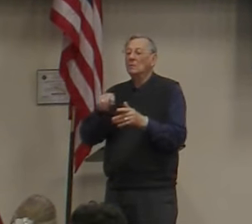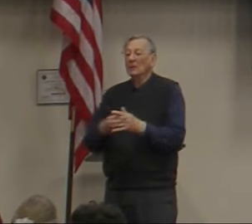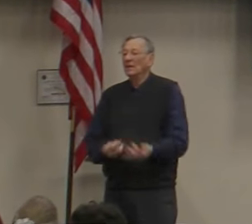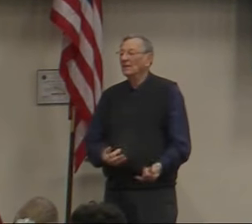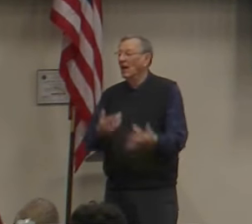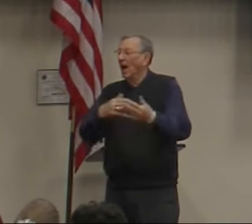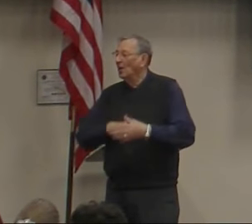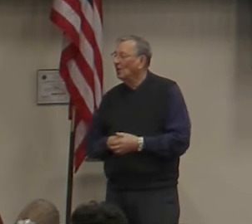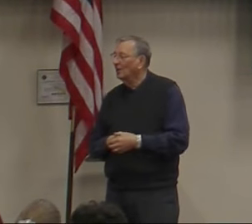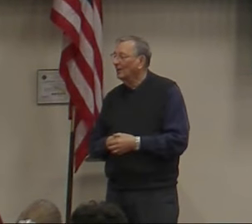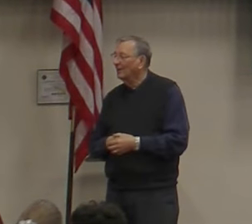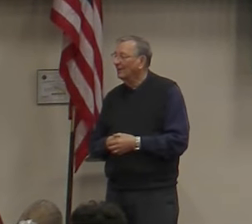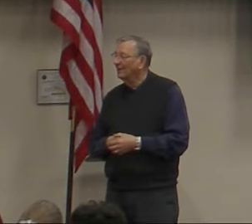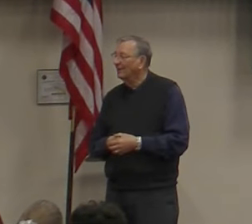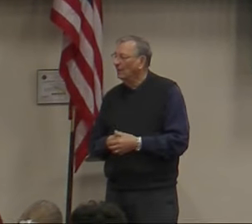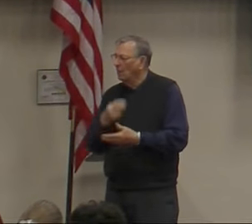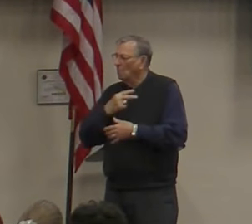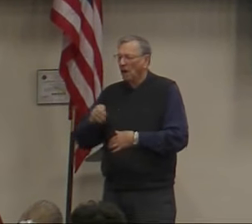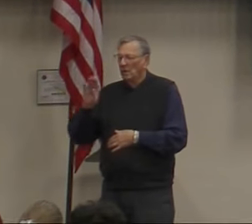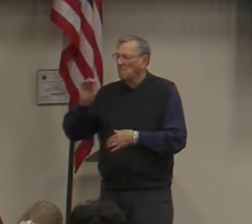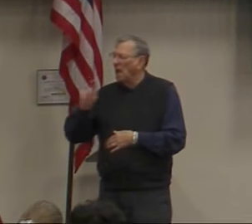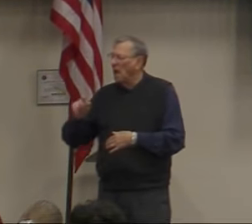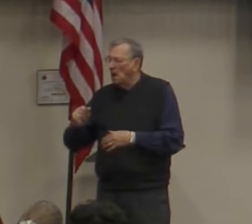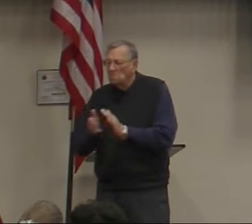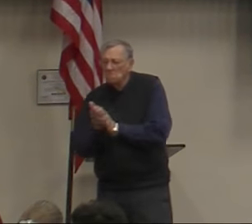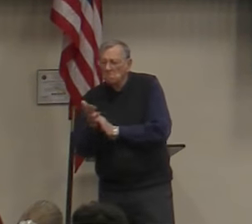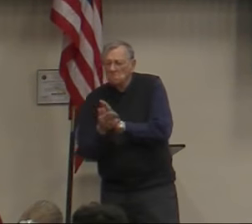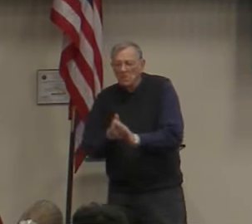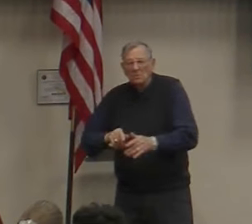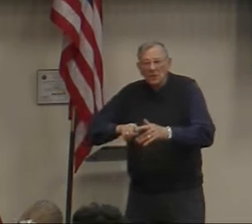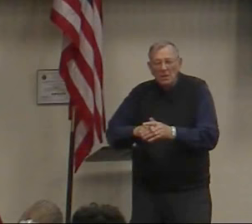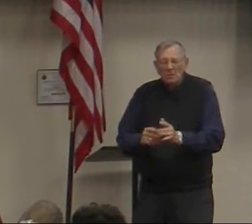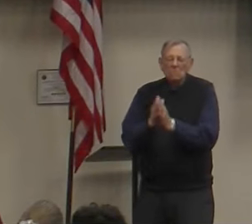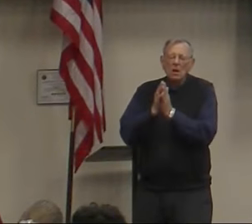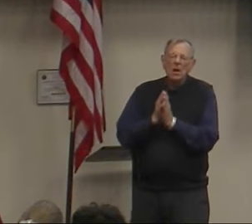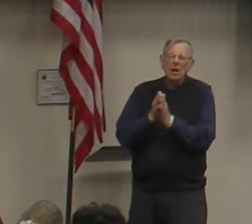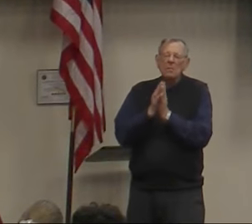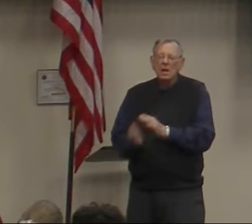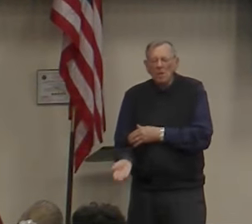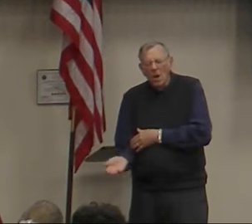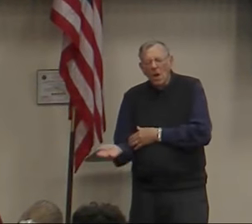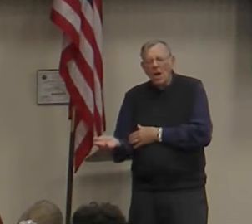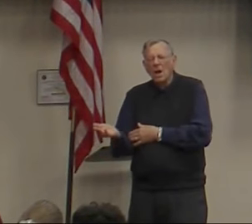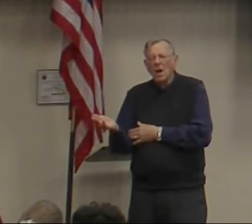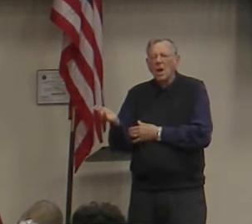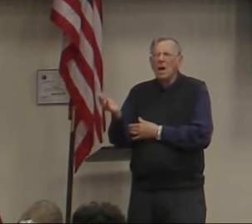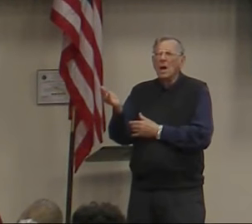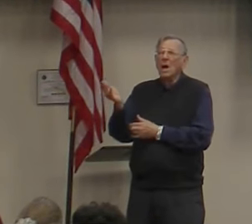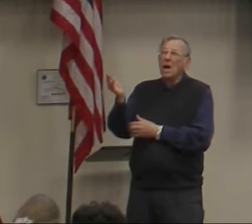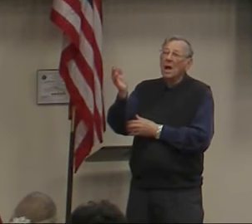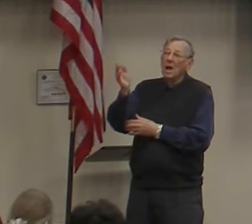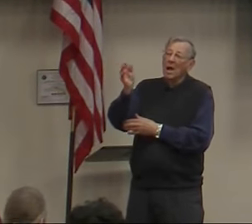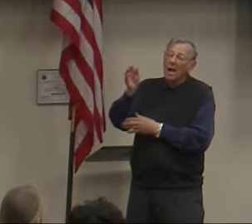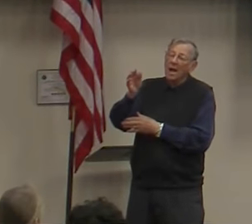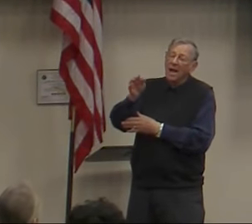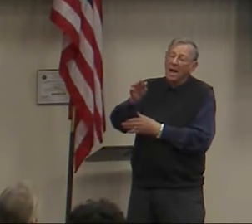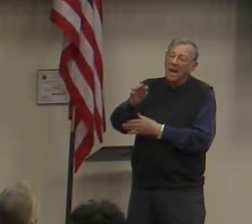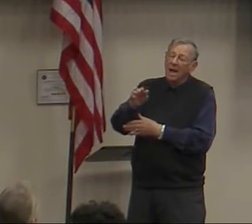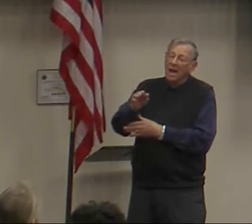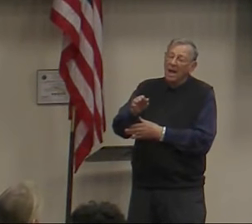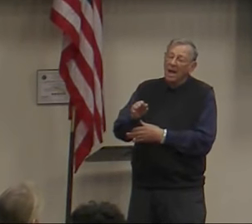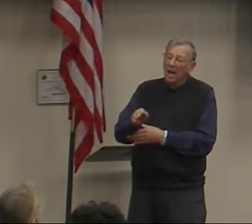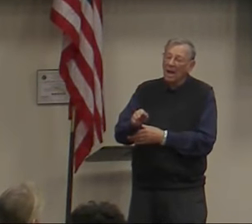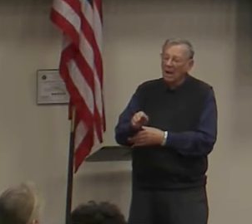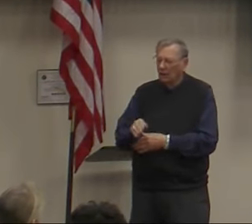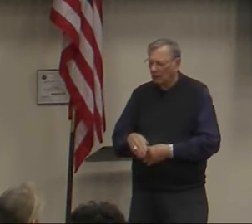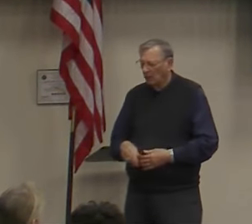sacrifice. Well, the prophets of Baal work on this from morning until evening. About noon, Elijah even starts to help them by